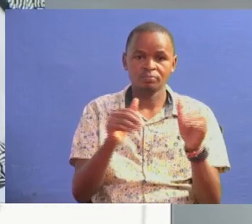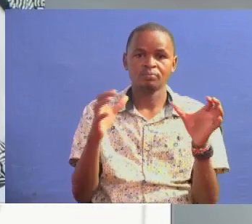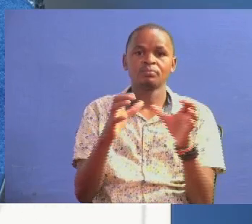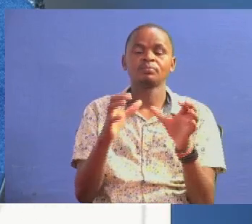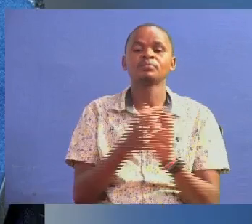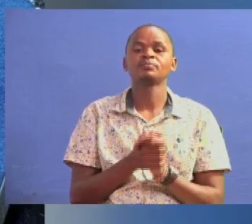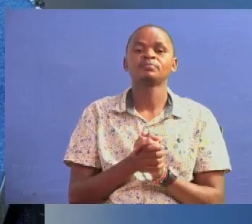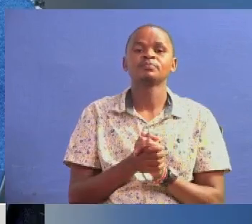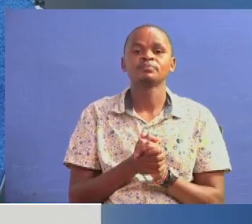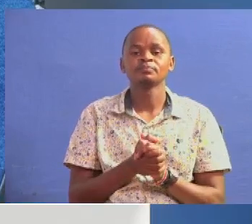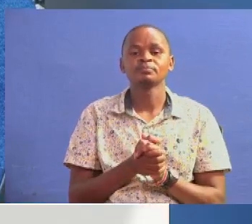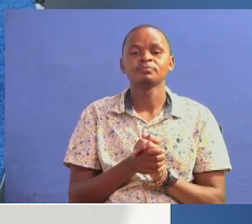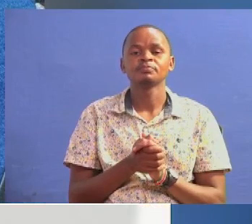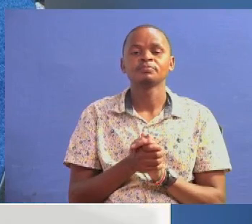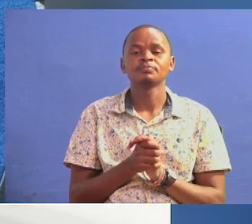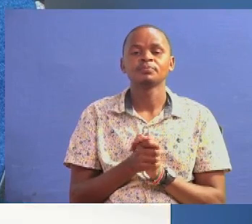sector.